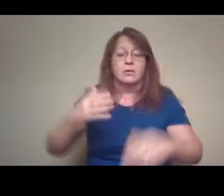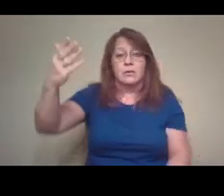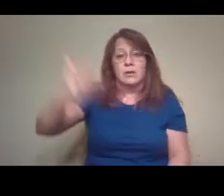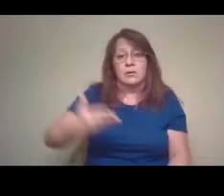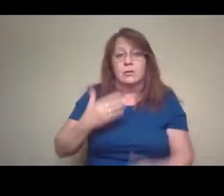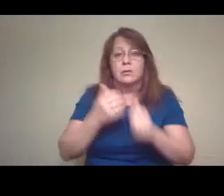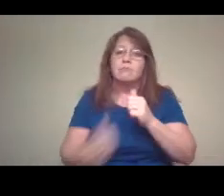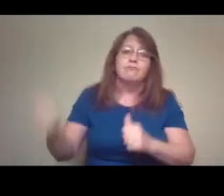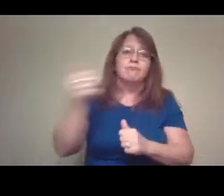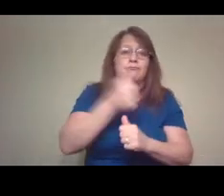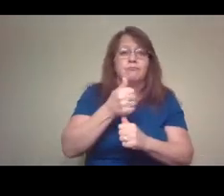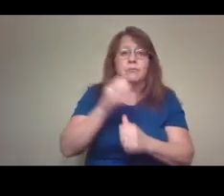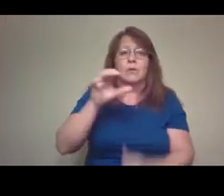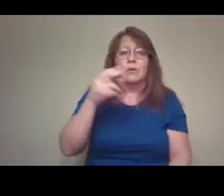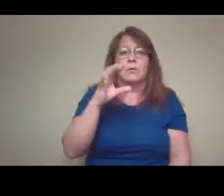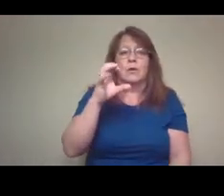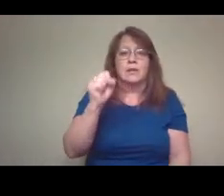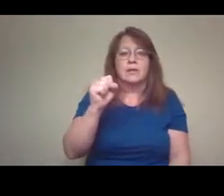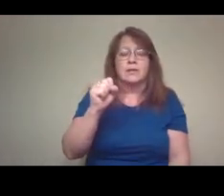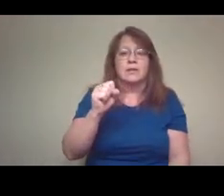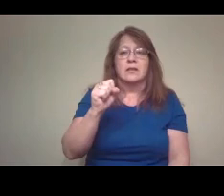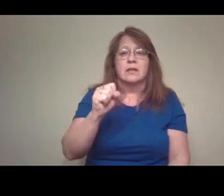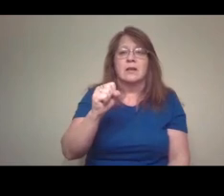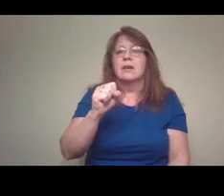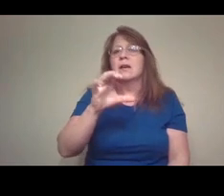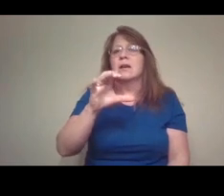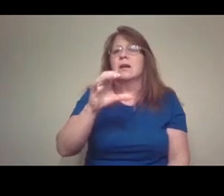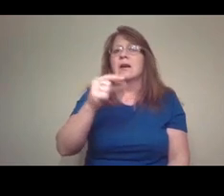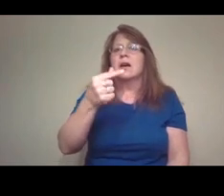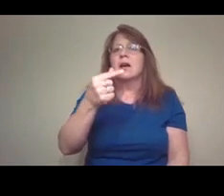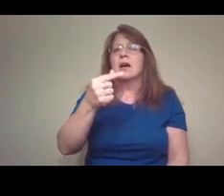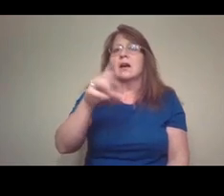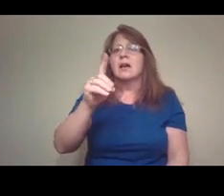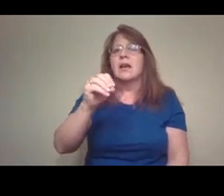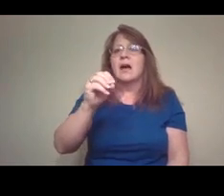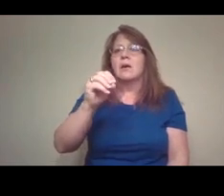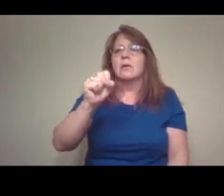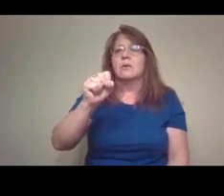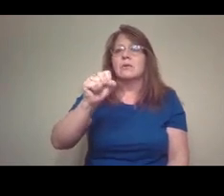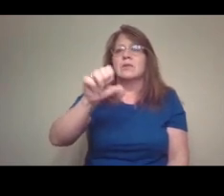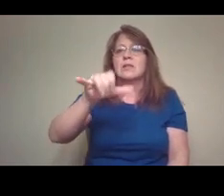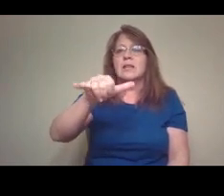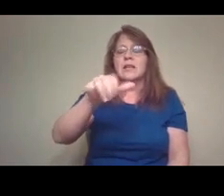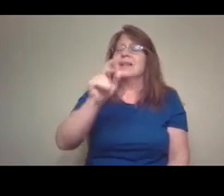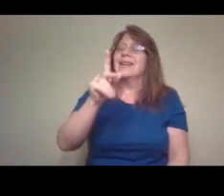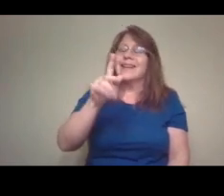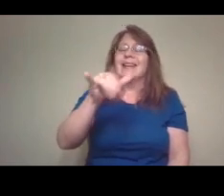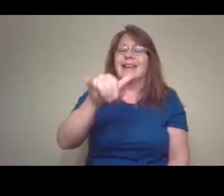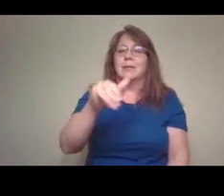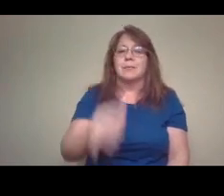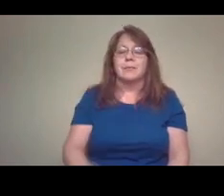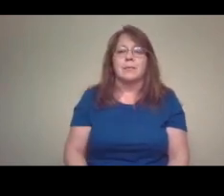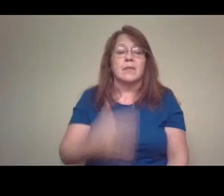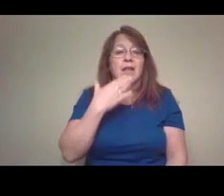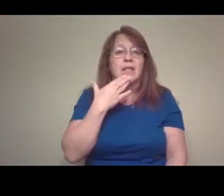Schools, Chris Godowski. Thank you, Sarah, and thank you all for joining us this evening. We're currently in a